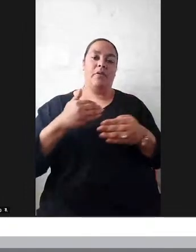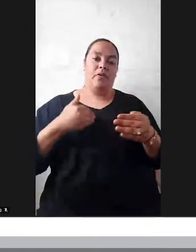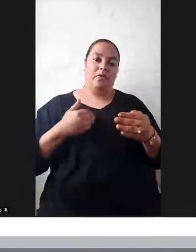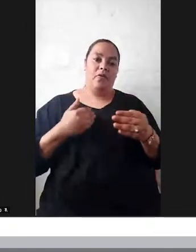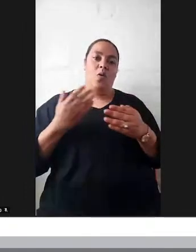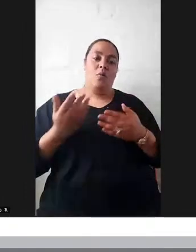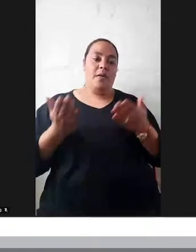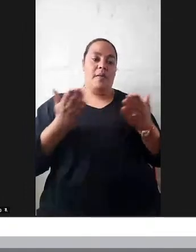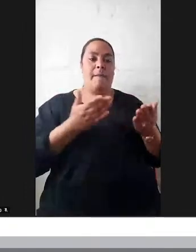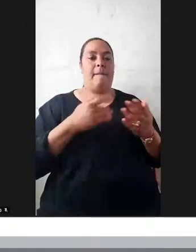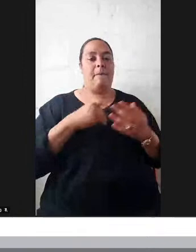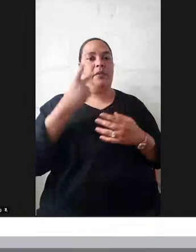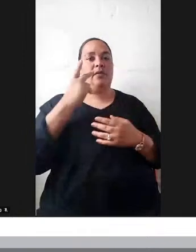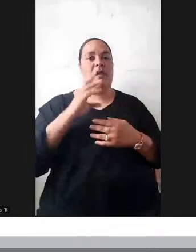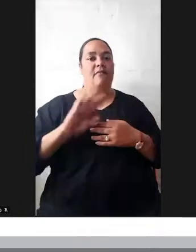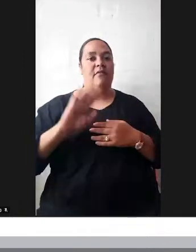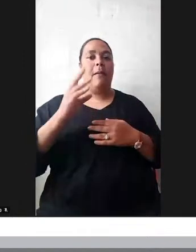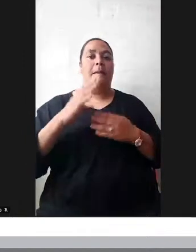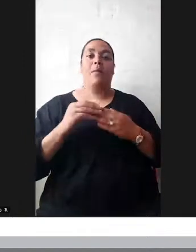a hand, Member van der Westhuizen.